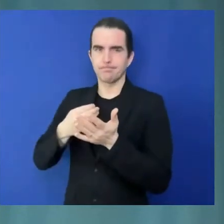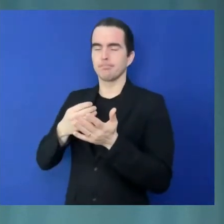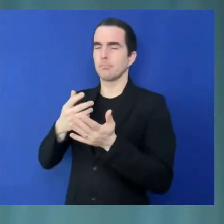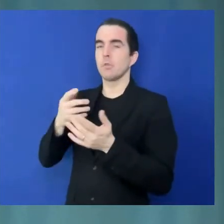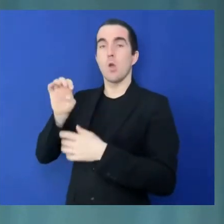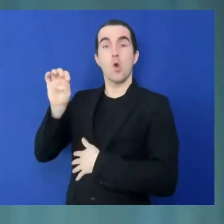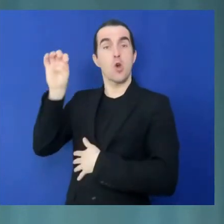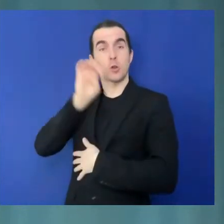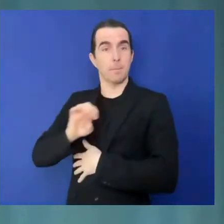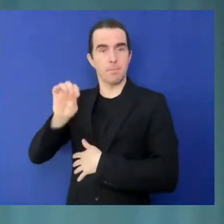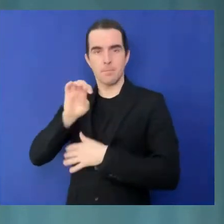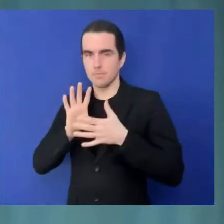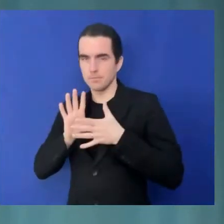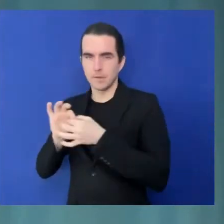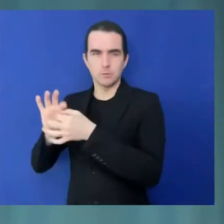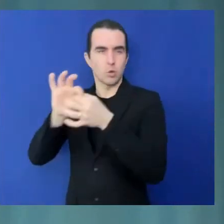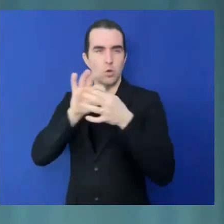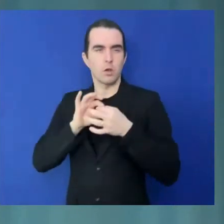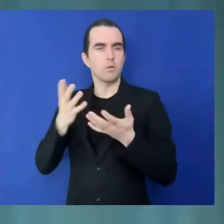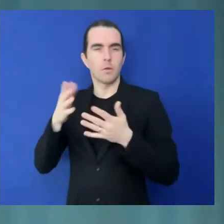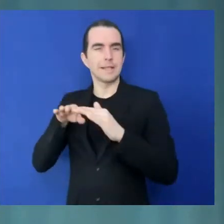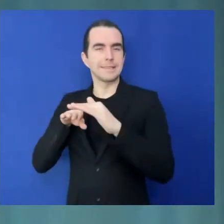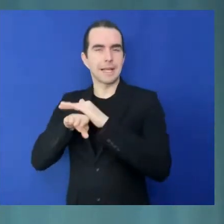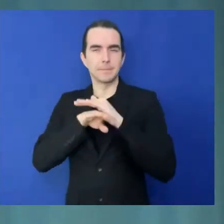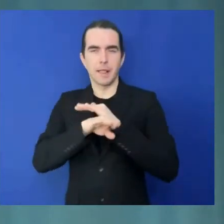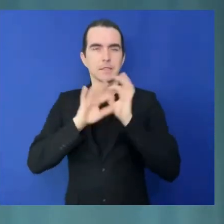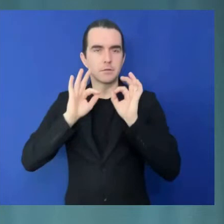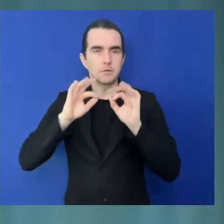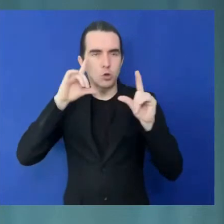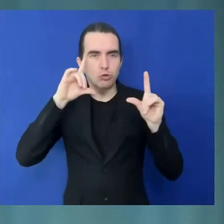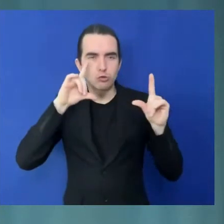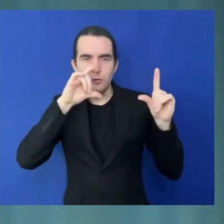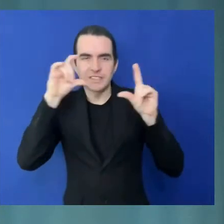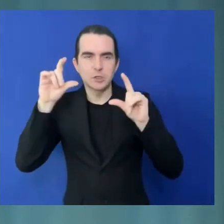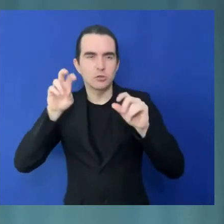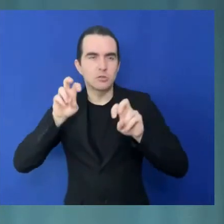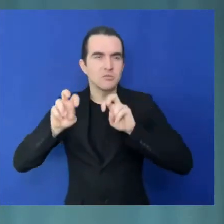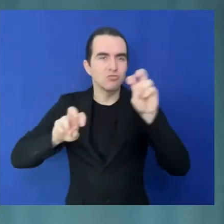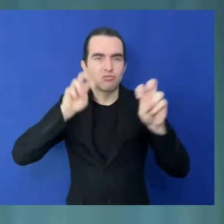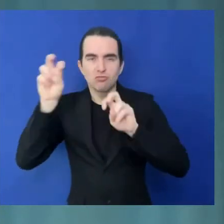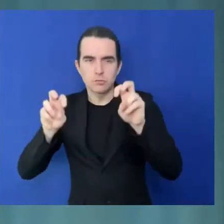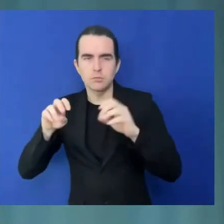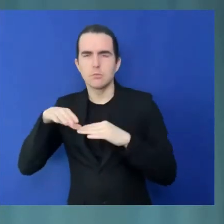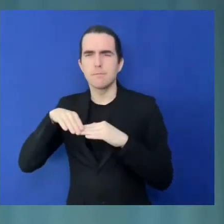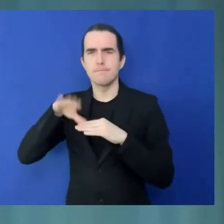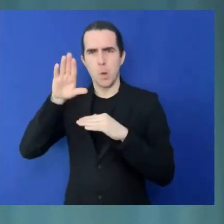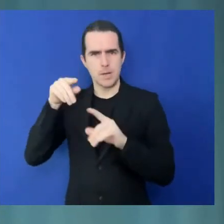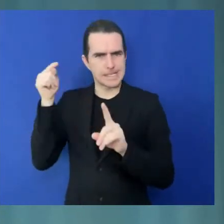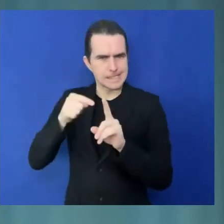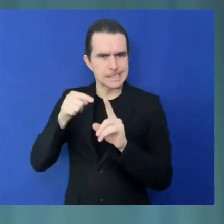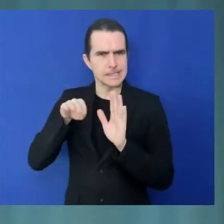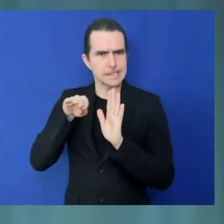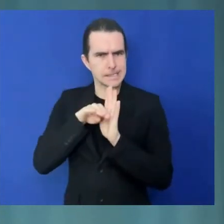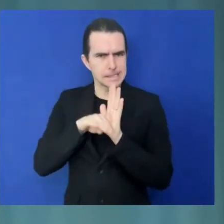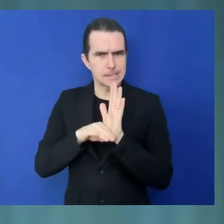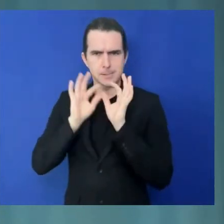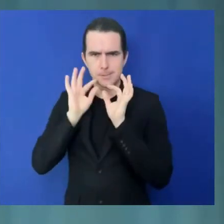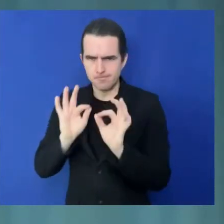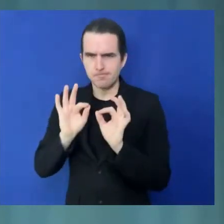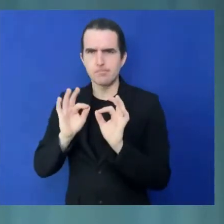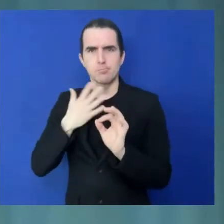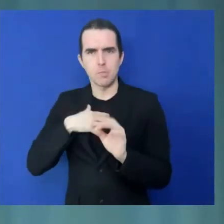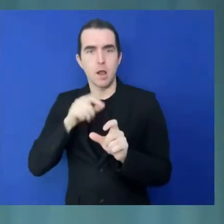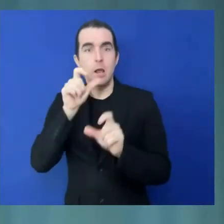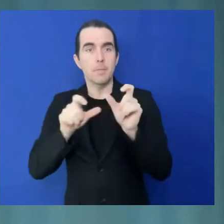with disabilities and other travelers with specific access requirements. Given the theme